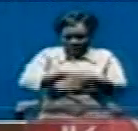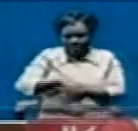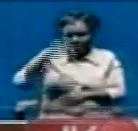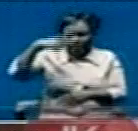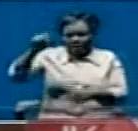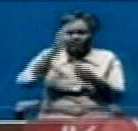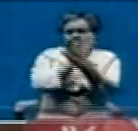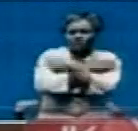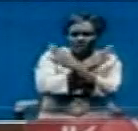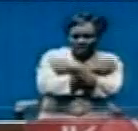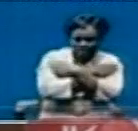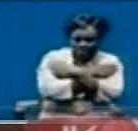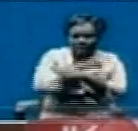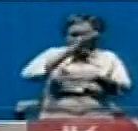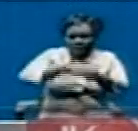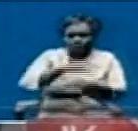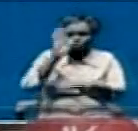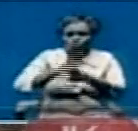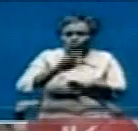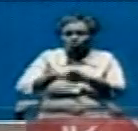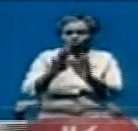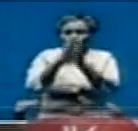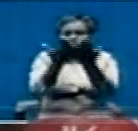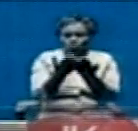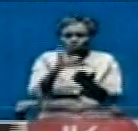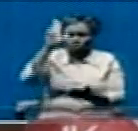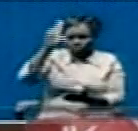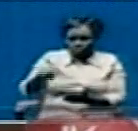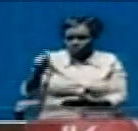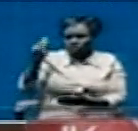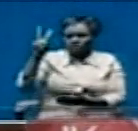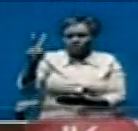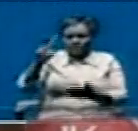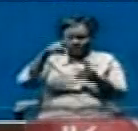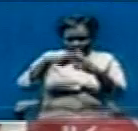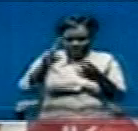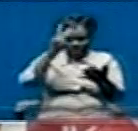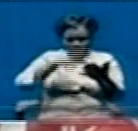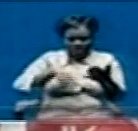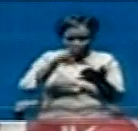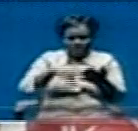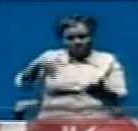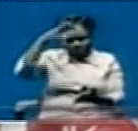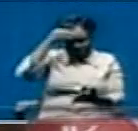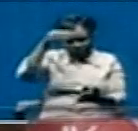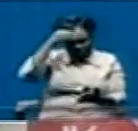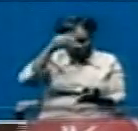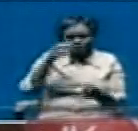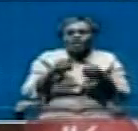you. Buy some good books. Shut the TV off, except this show. And feed yourself the right